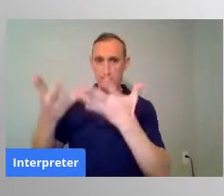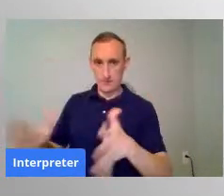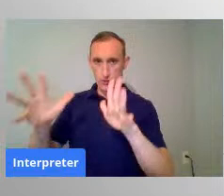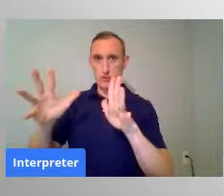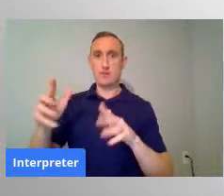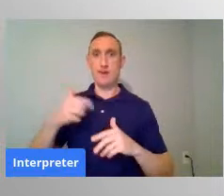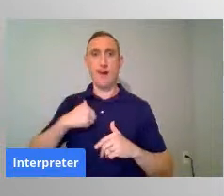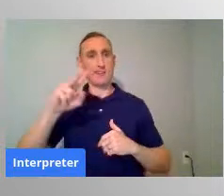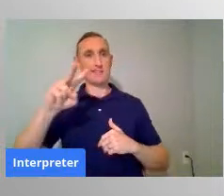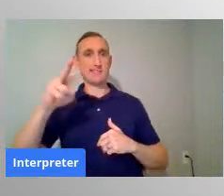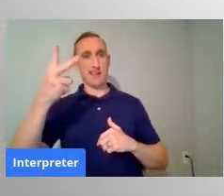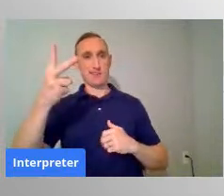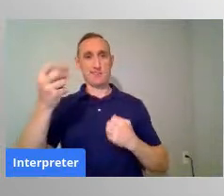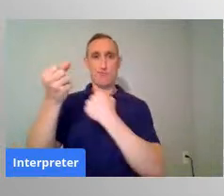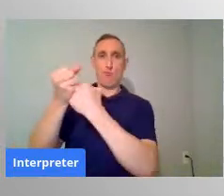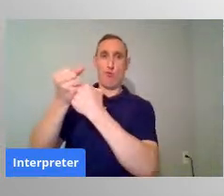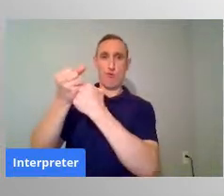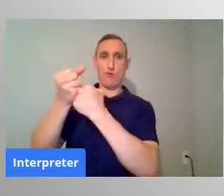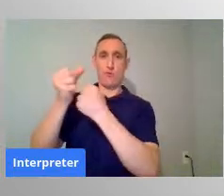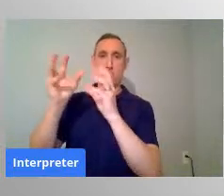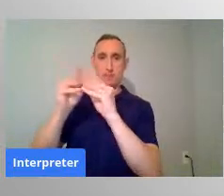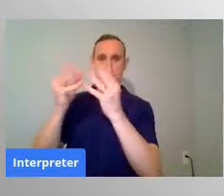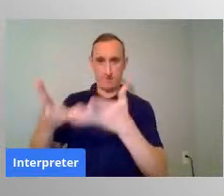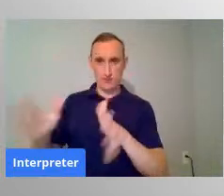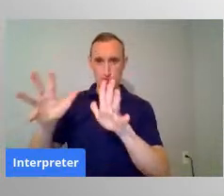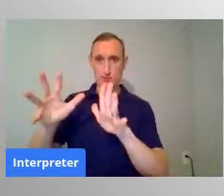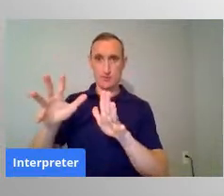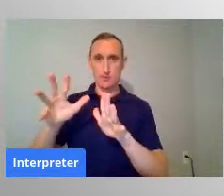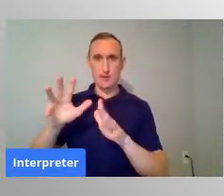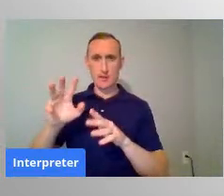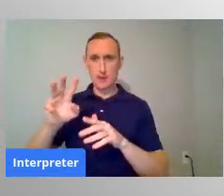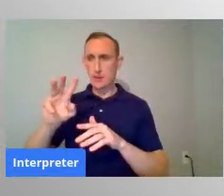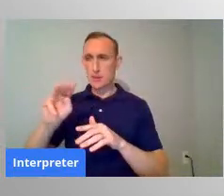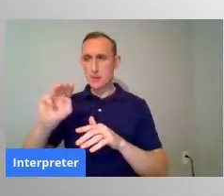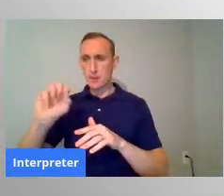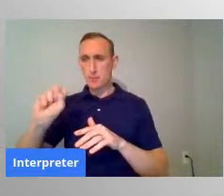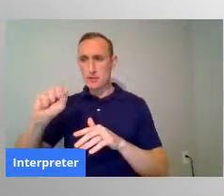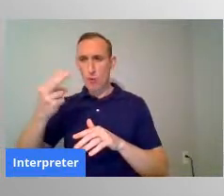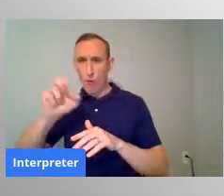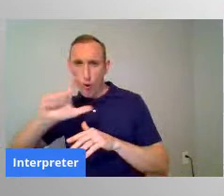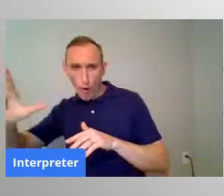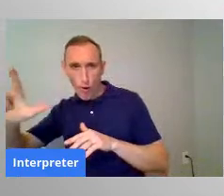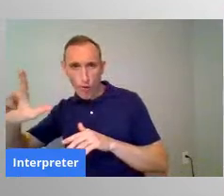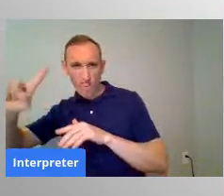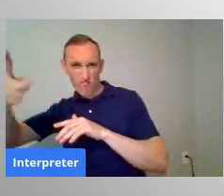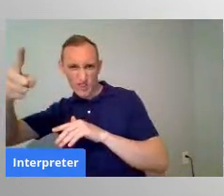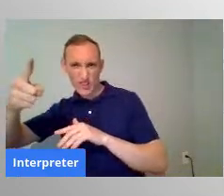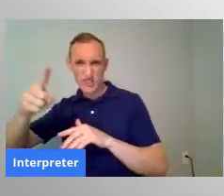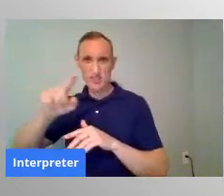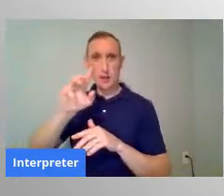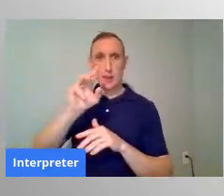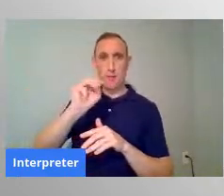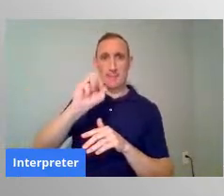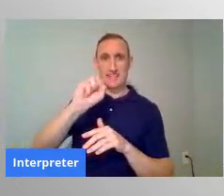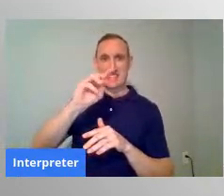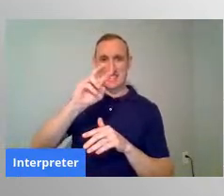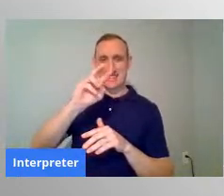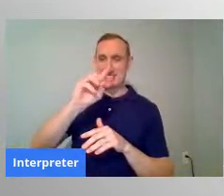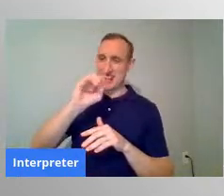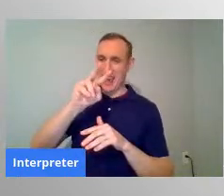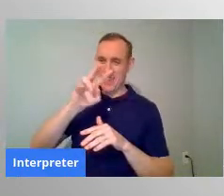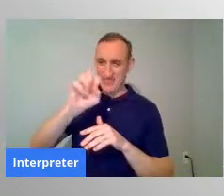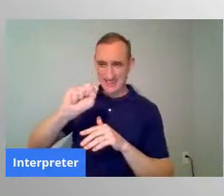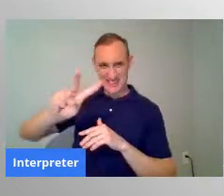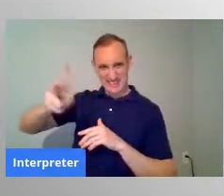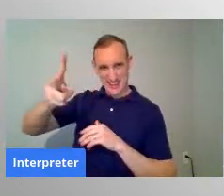second. Okay, Mrs. Hall. Now, who said I couldn't be flexible? Made the motion.